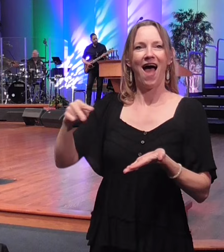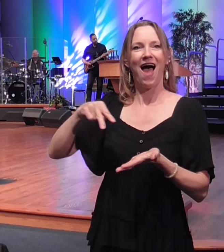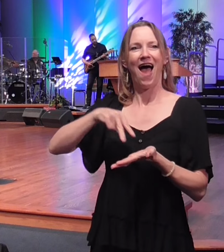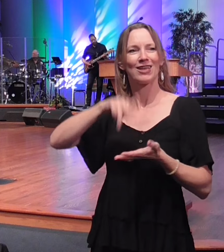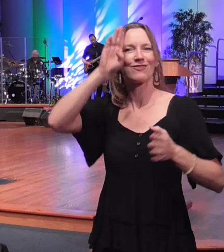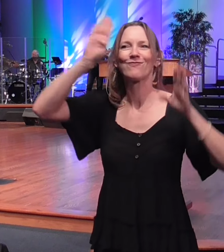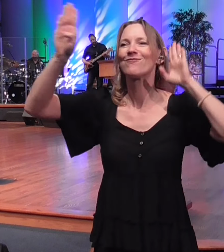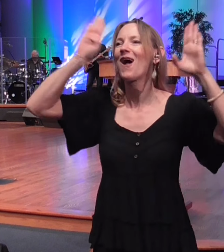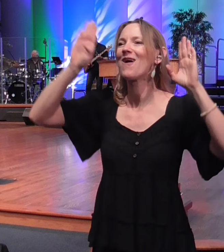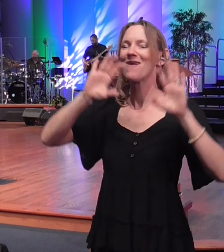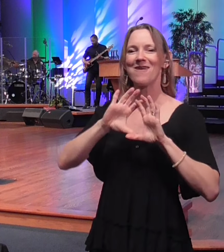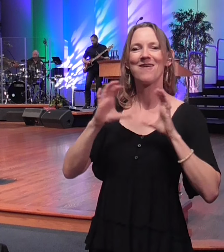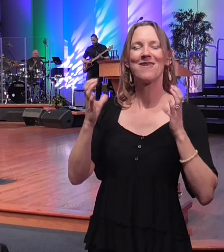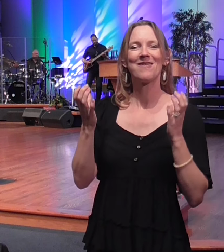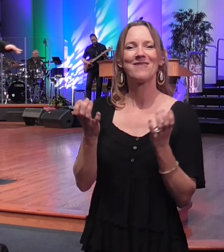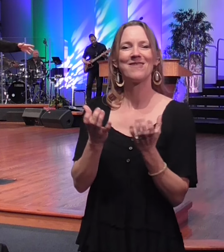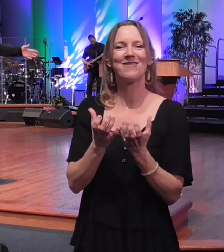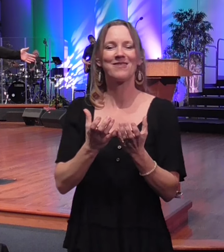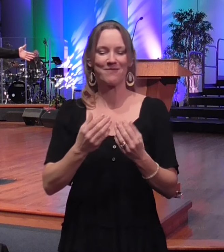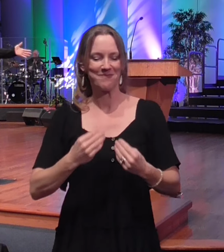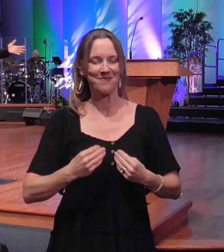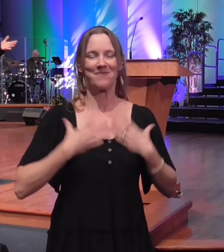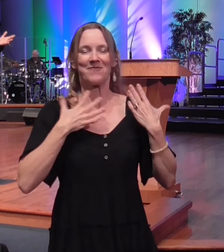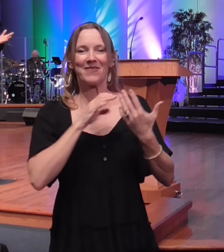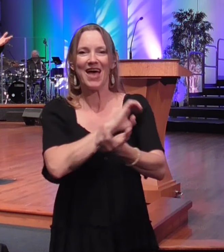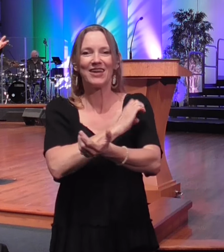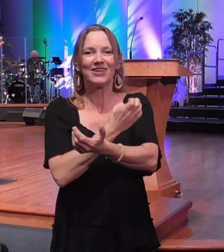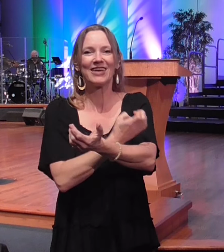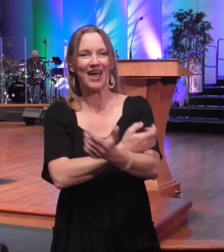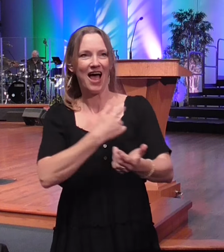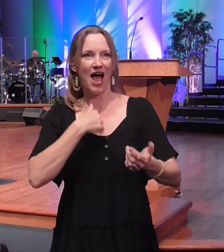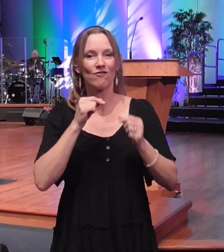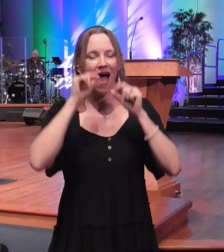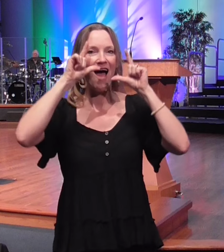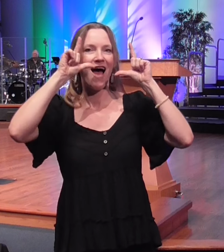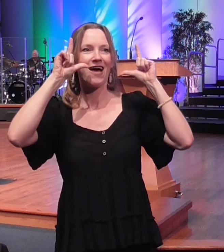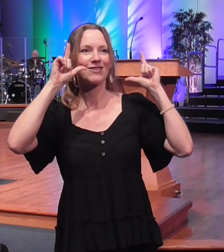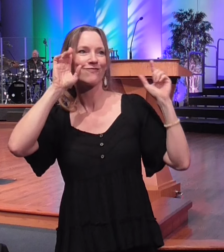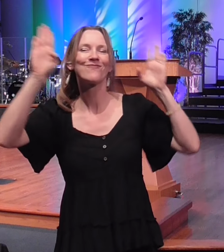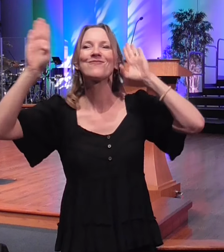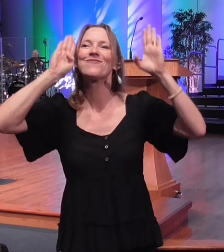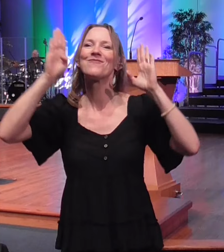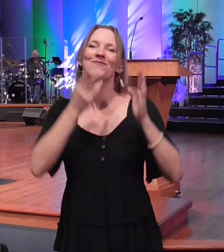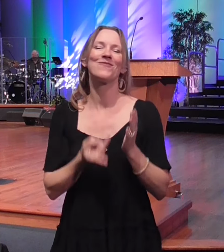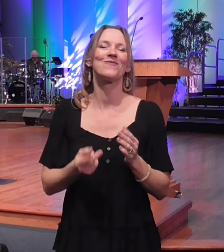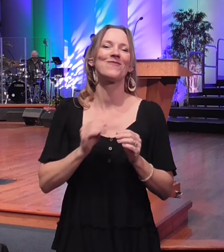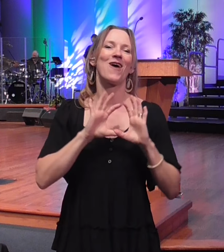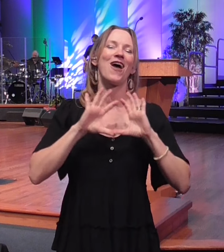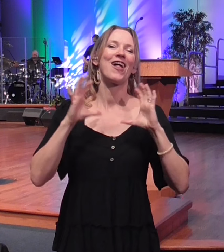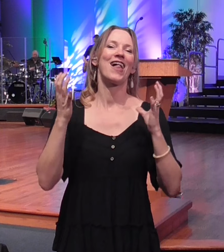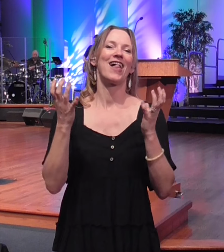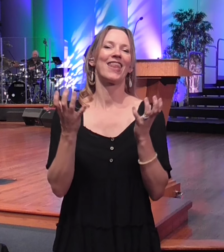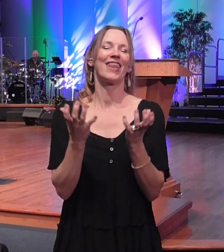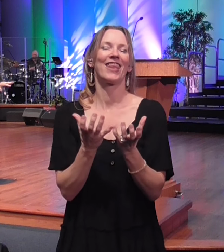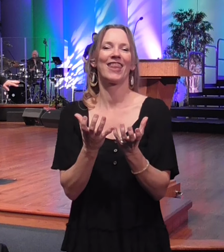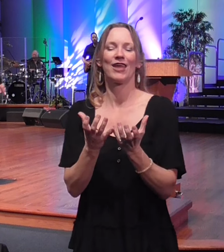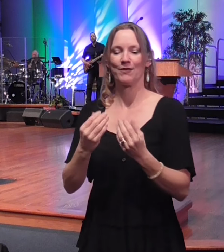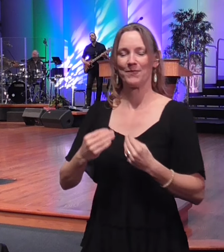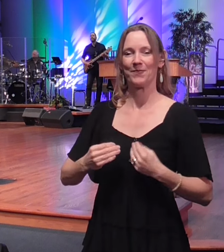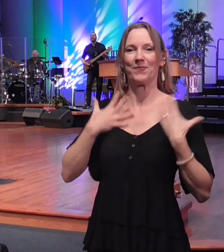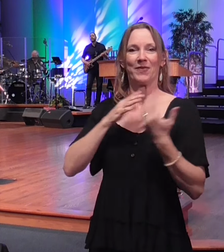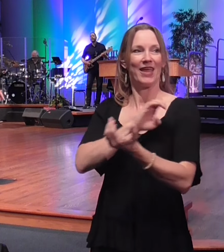rise to greet the world. With a burst of energy, I rise to greet the world.